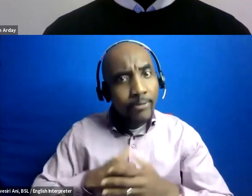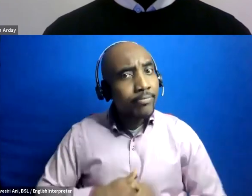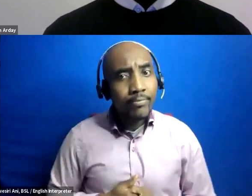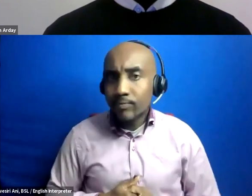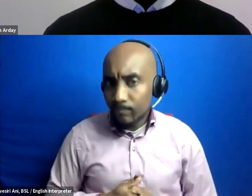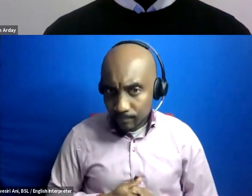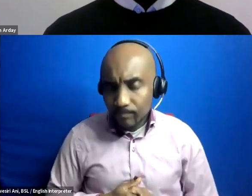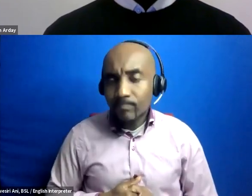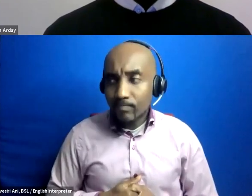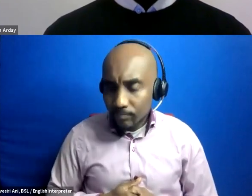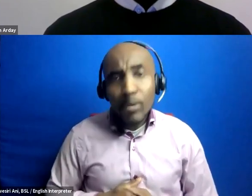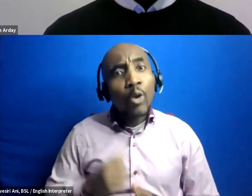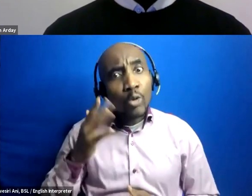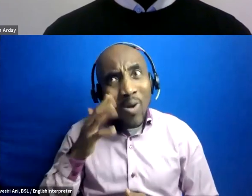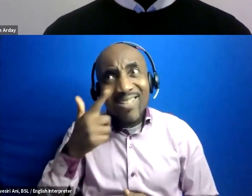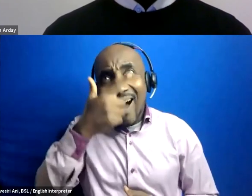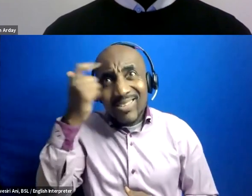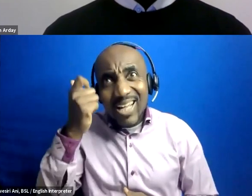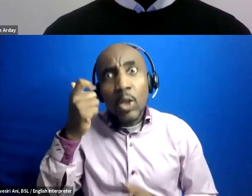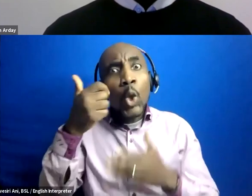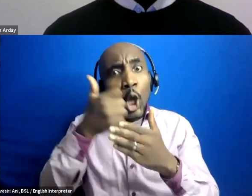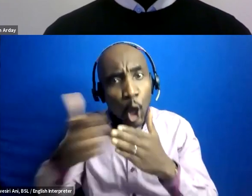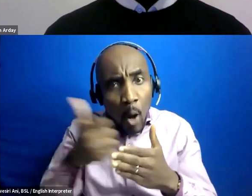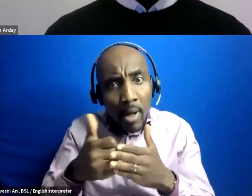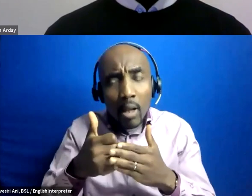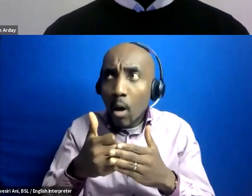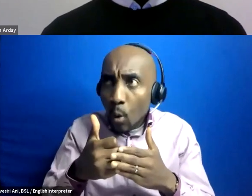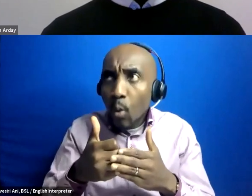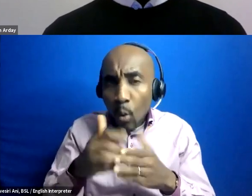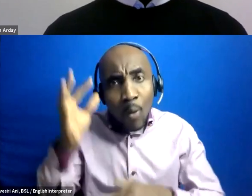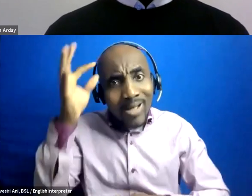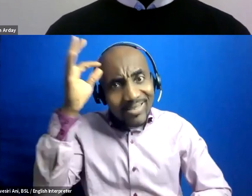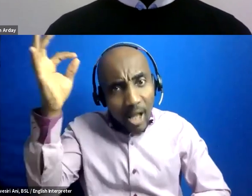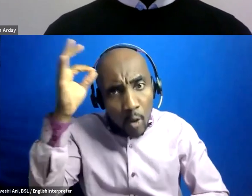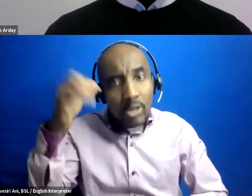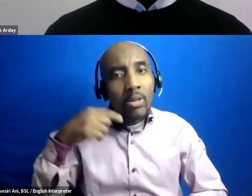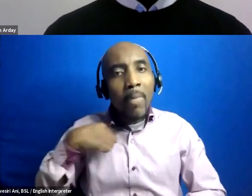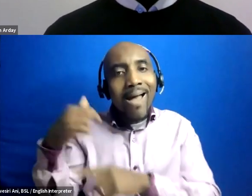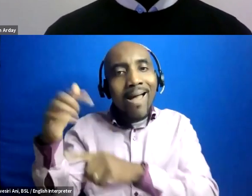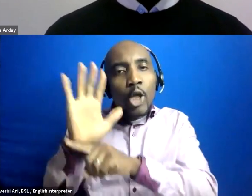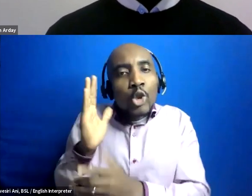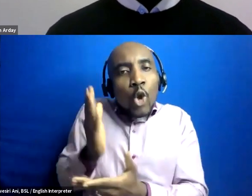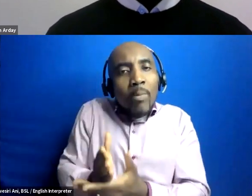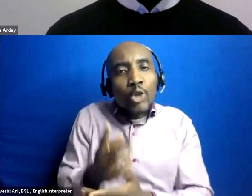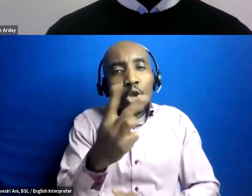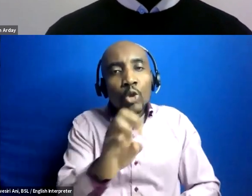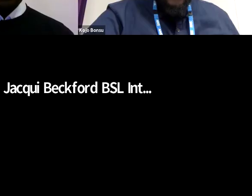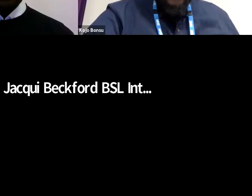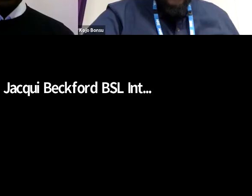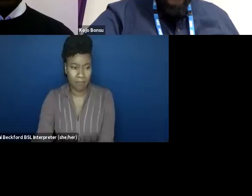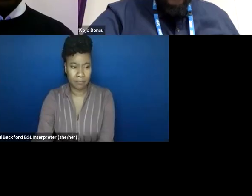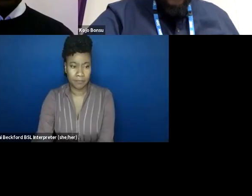once I understood how common it was, and when I did my documentary in 2017 and met all